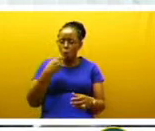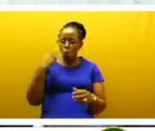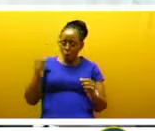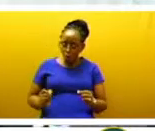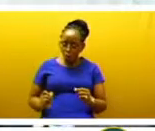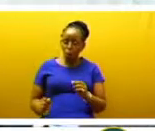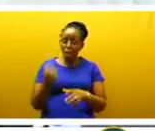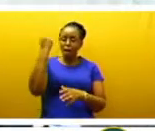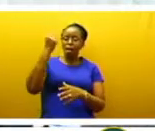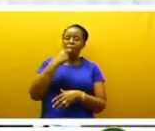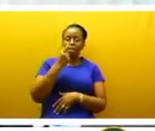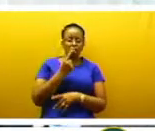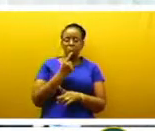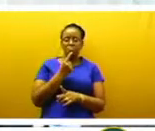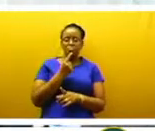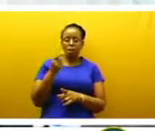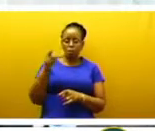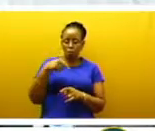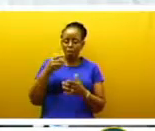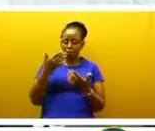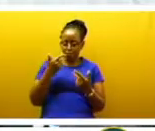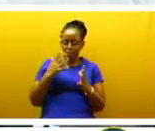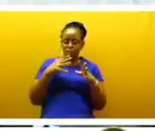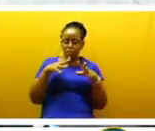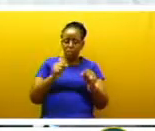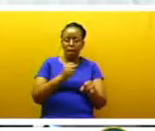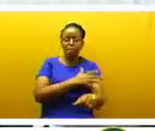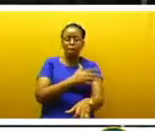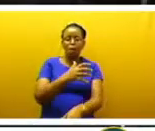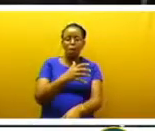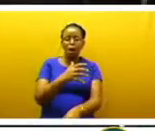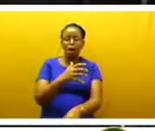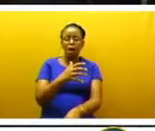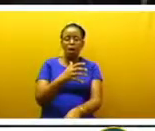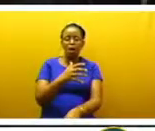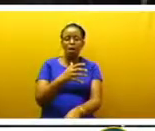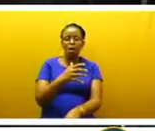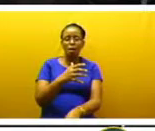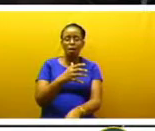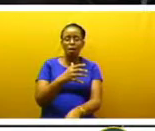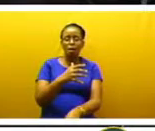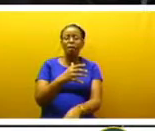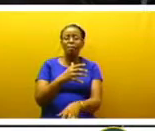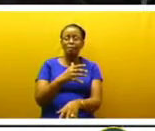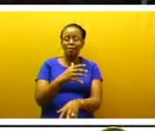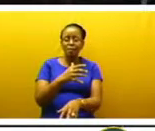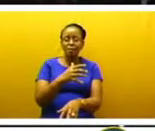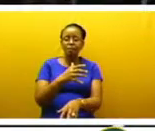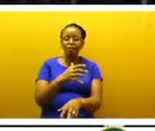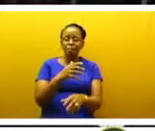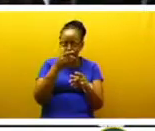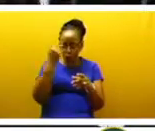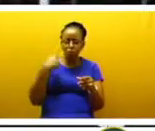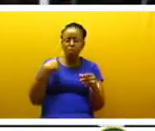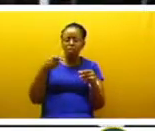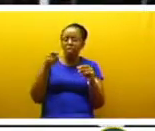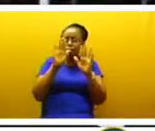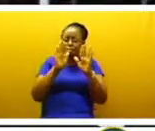say, we have taken power as an act of necessity?